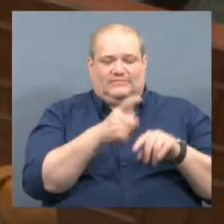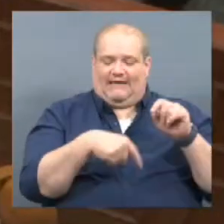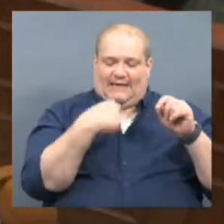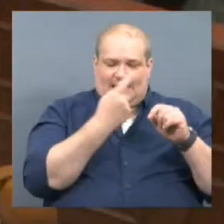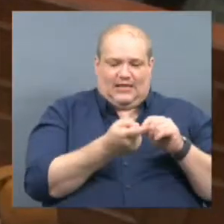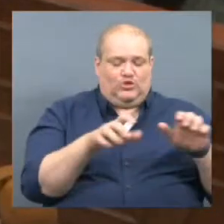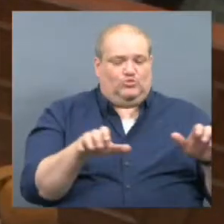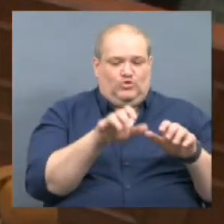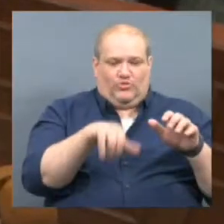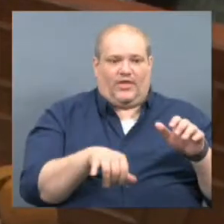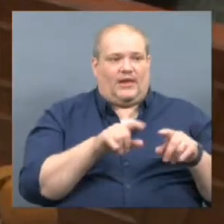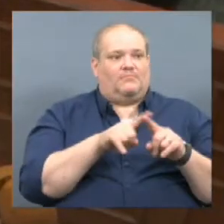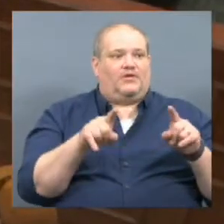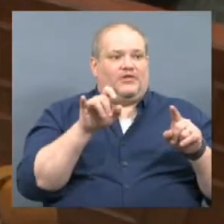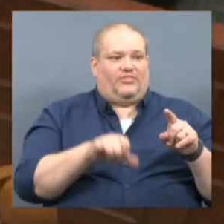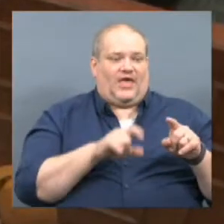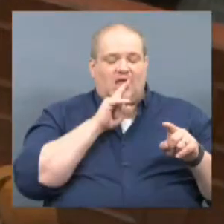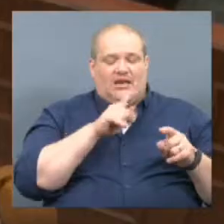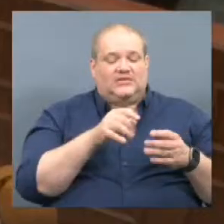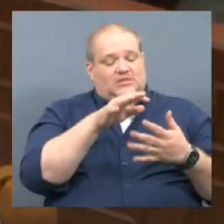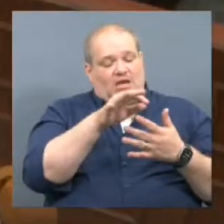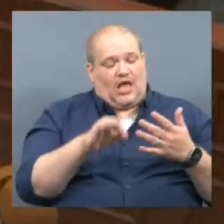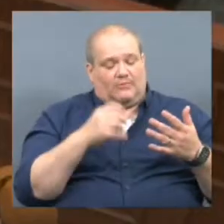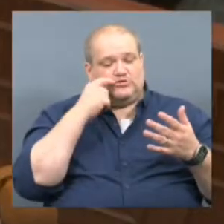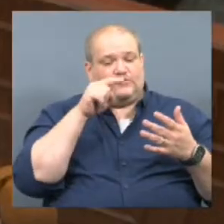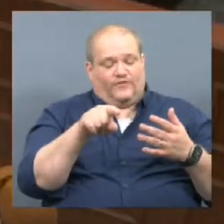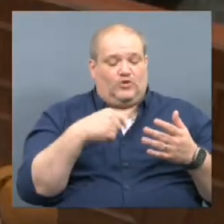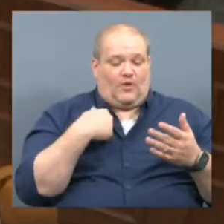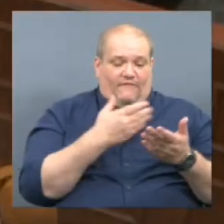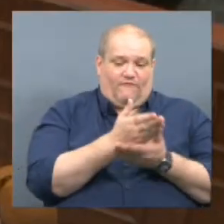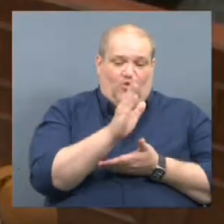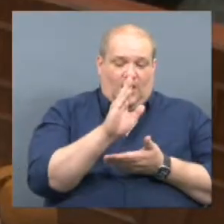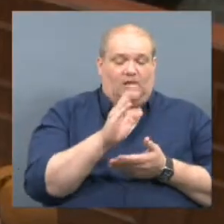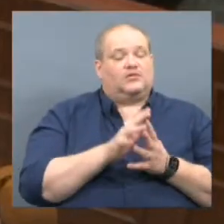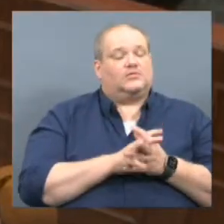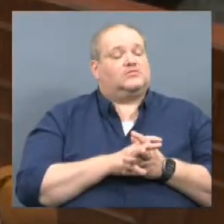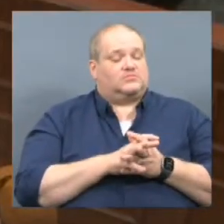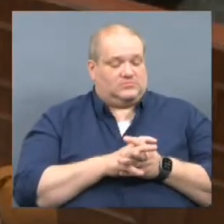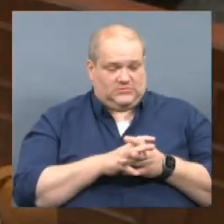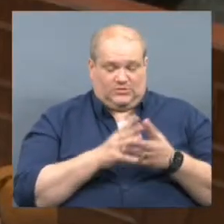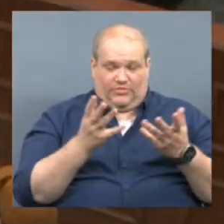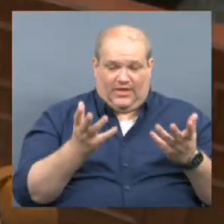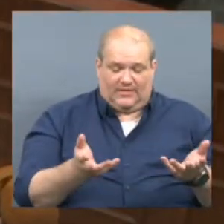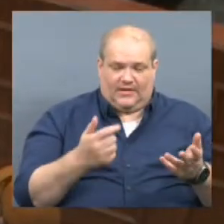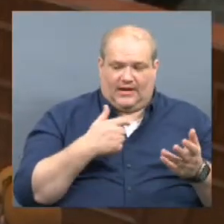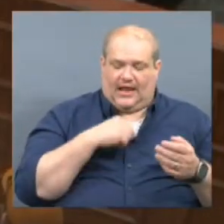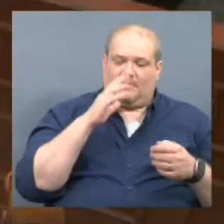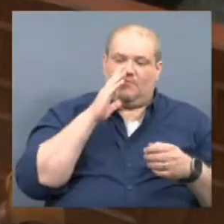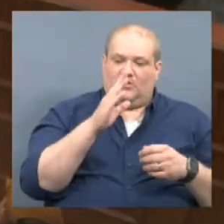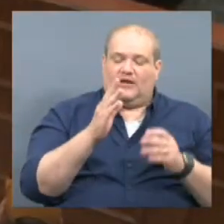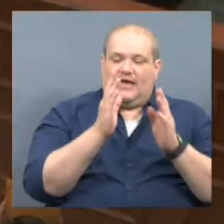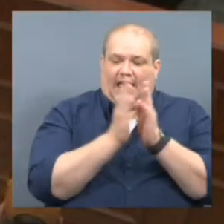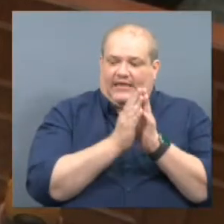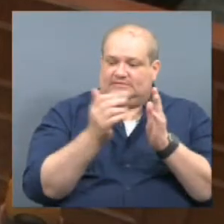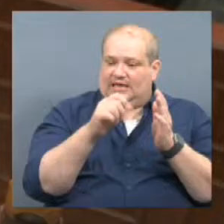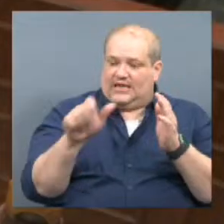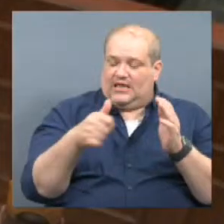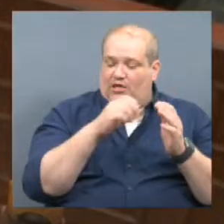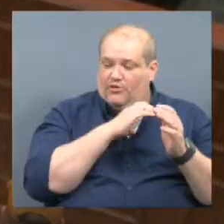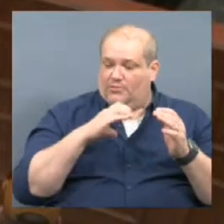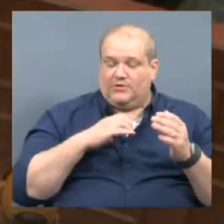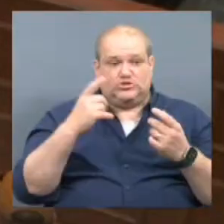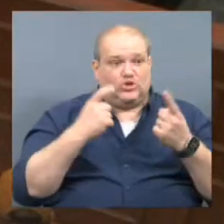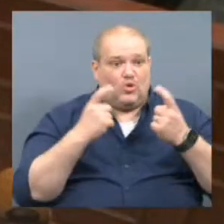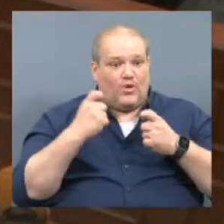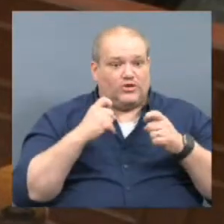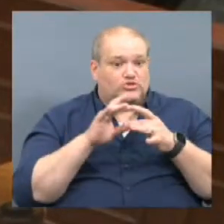you to do that, but that is on the table for you. You do have that right. So with that, I'm going to ask any other commissioners if they have any